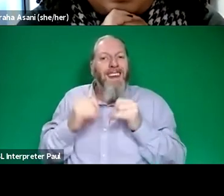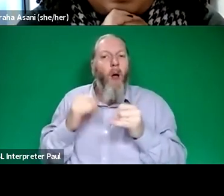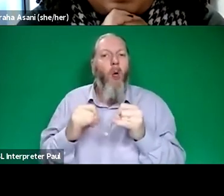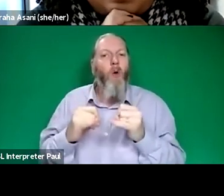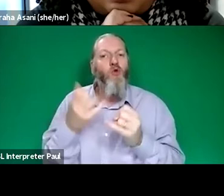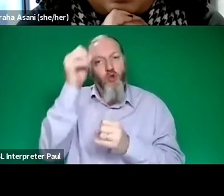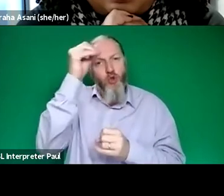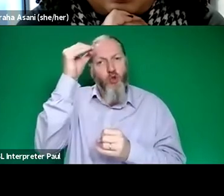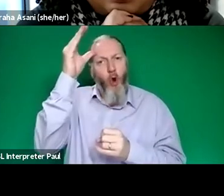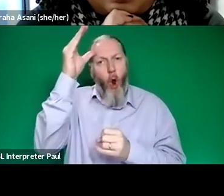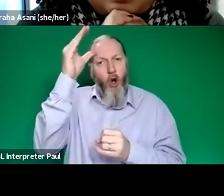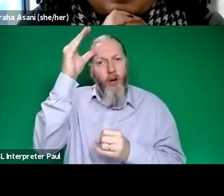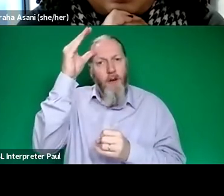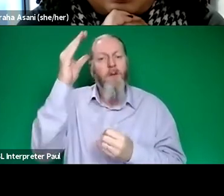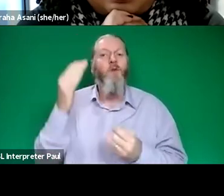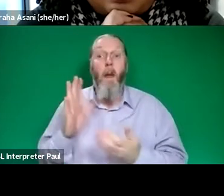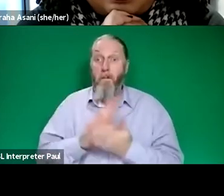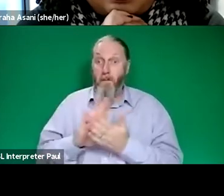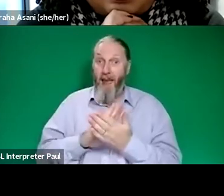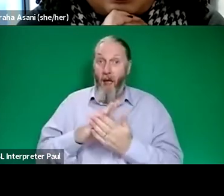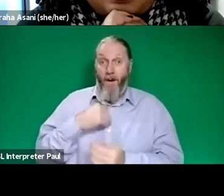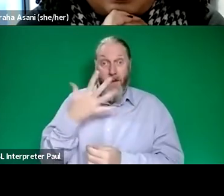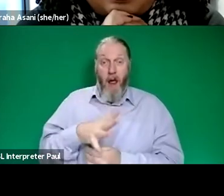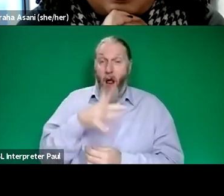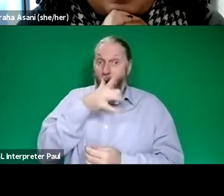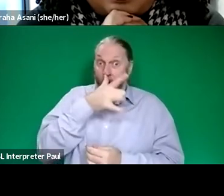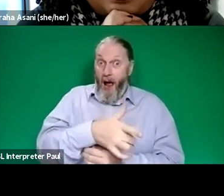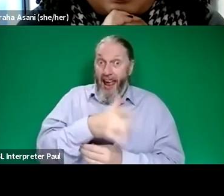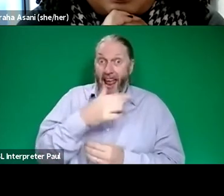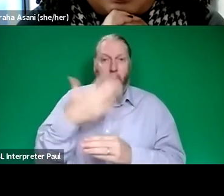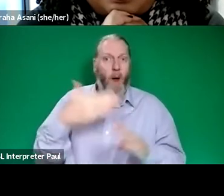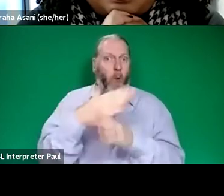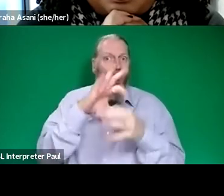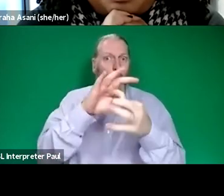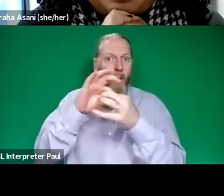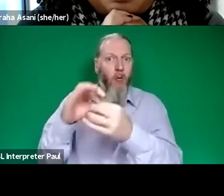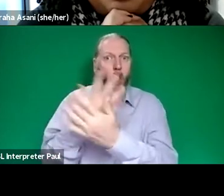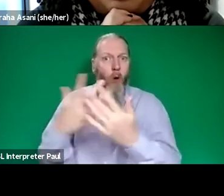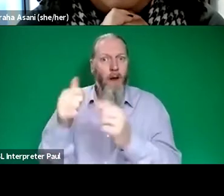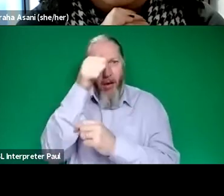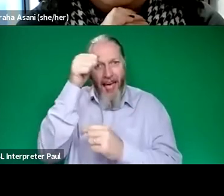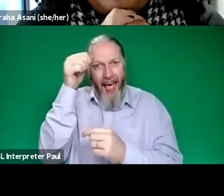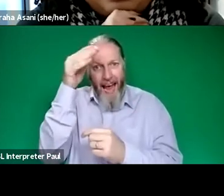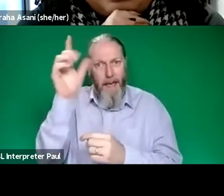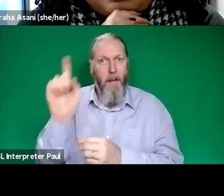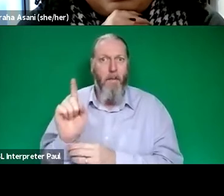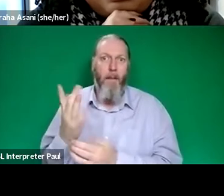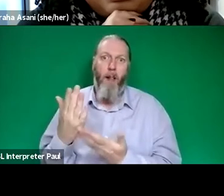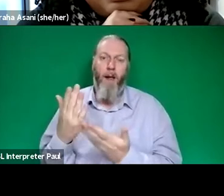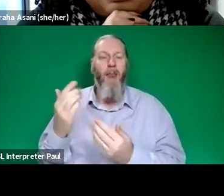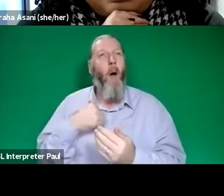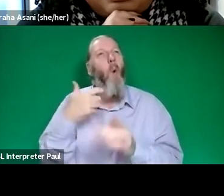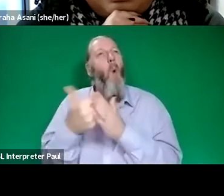engagement with the various scholarships that I've been blessed to be sort of gifted with and been blessed to be a part of, I'm constantly thinking about how we can